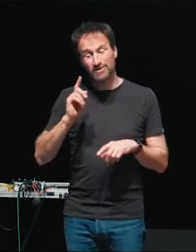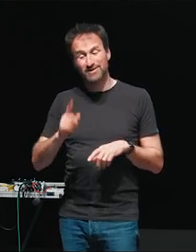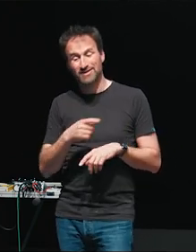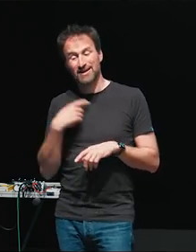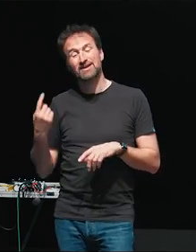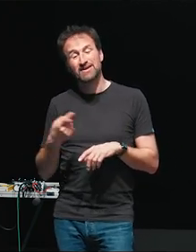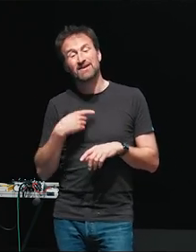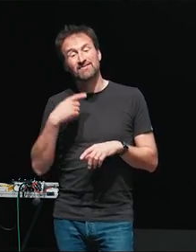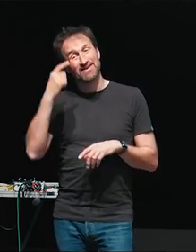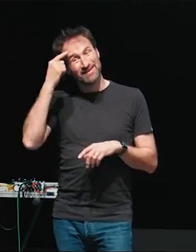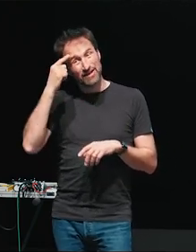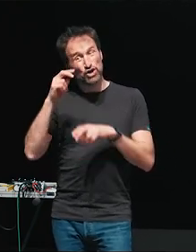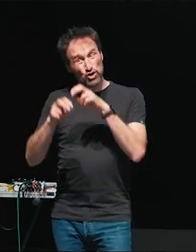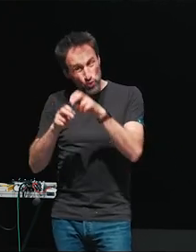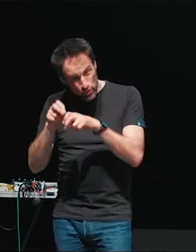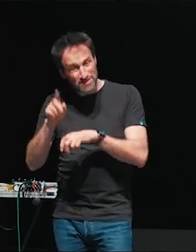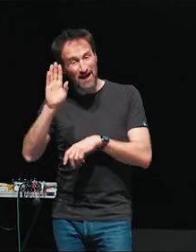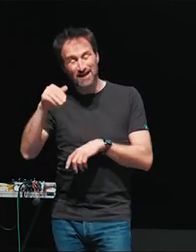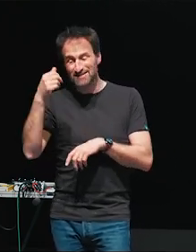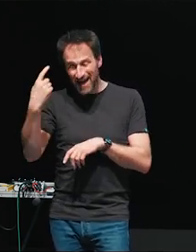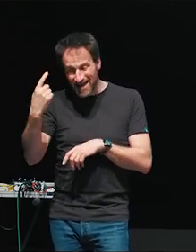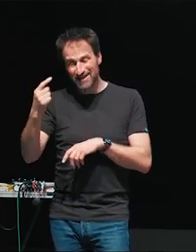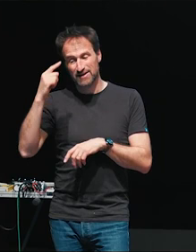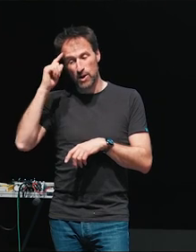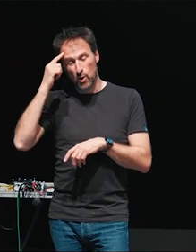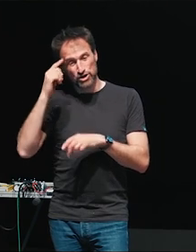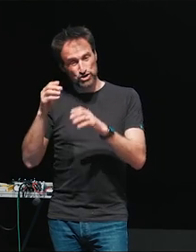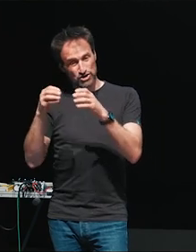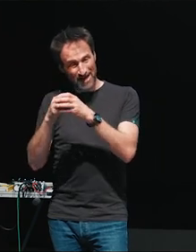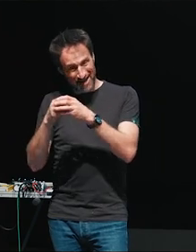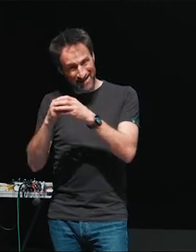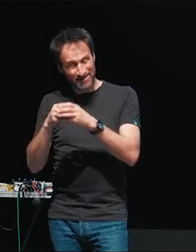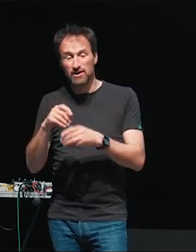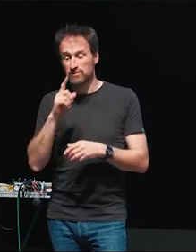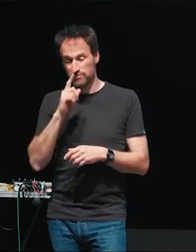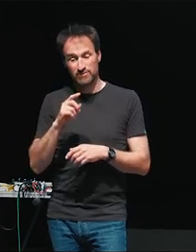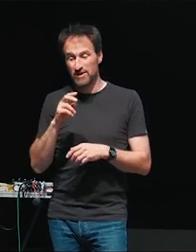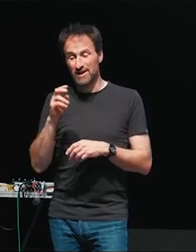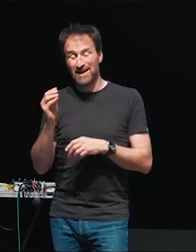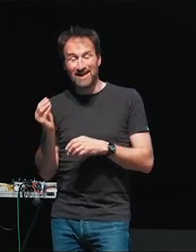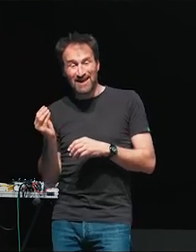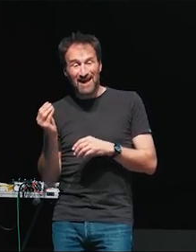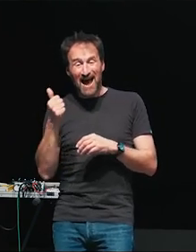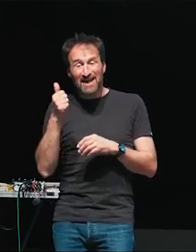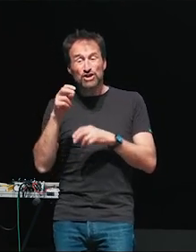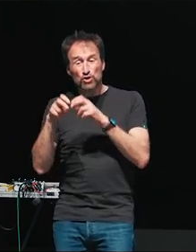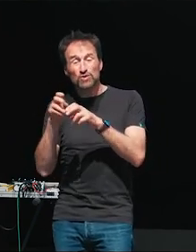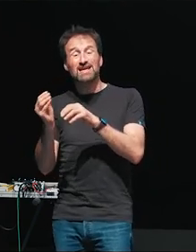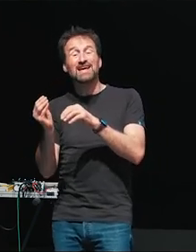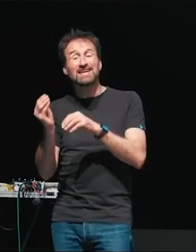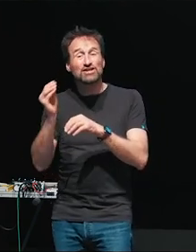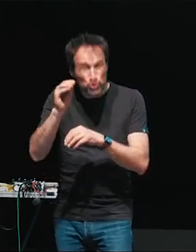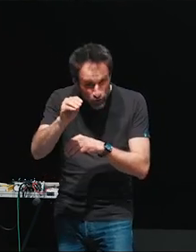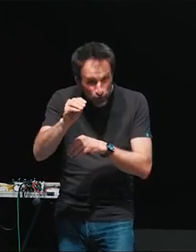a logical component on its own, in serverless, adding a user, simply that functionality is by itself